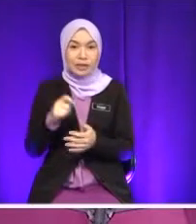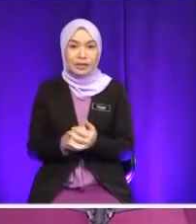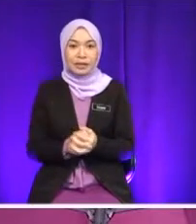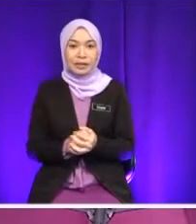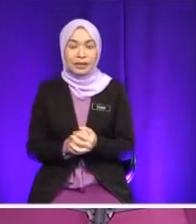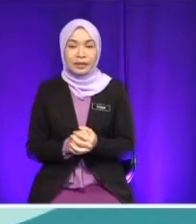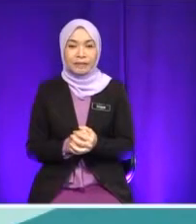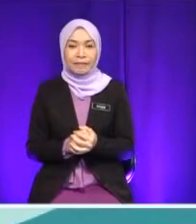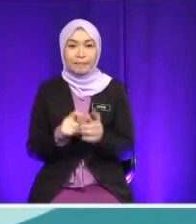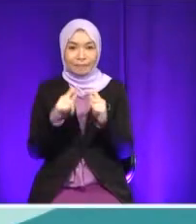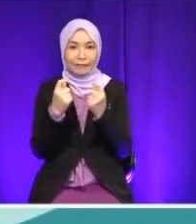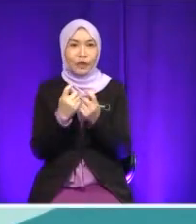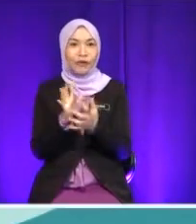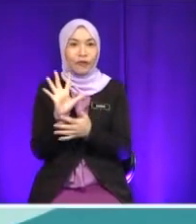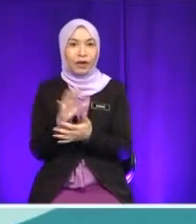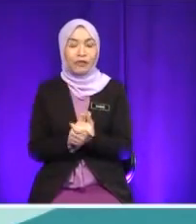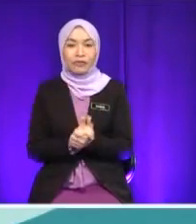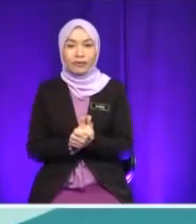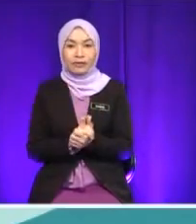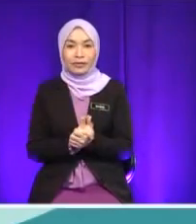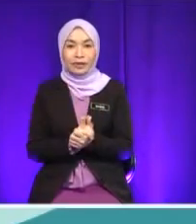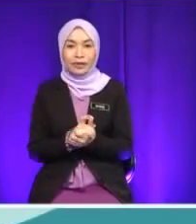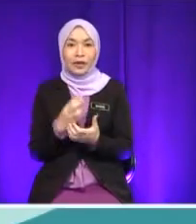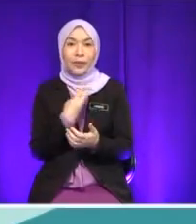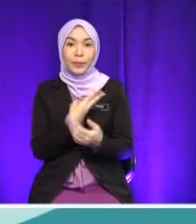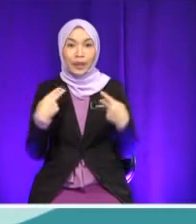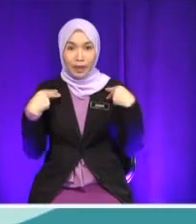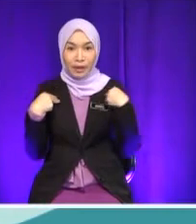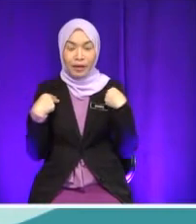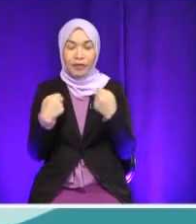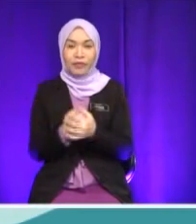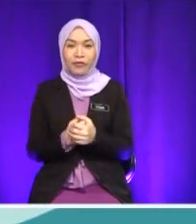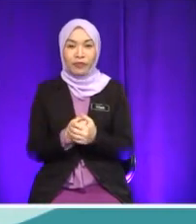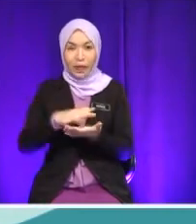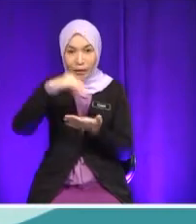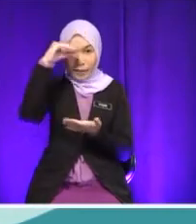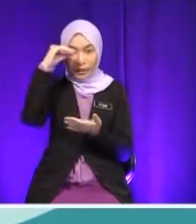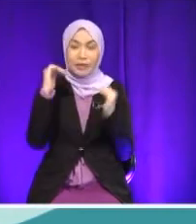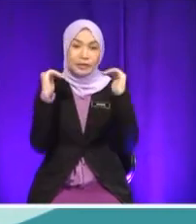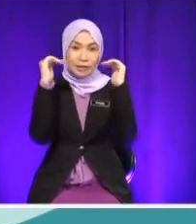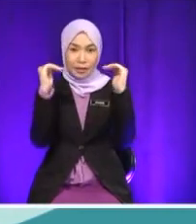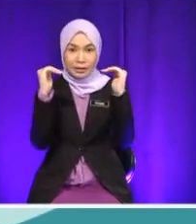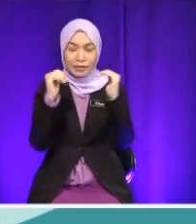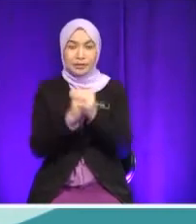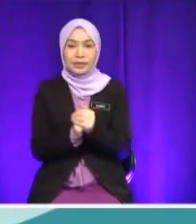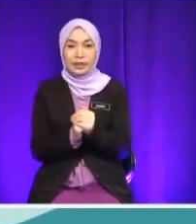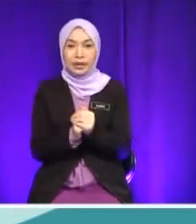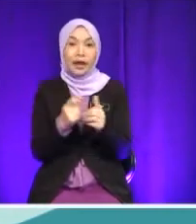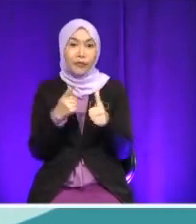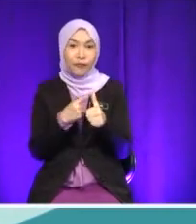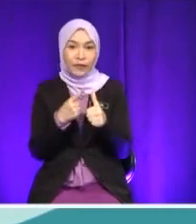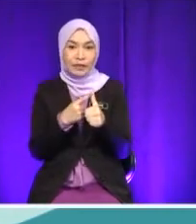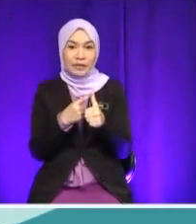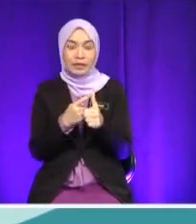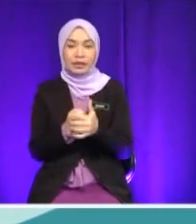focus is speaking. Okay, if you look here, we have our teams today, learning standards, language focus, and reference. First, okay, our